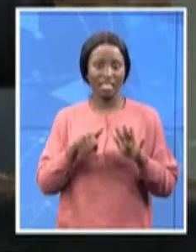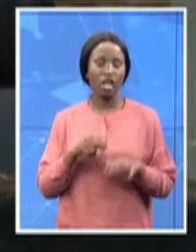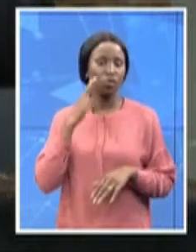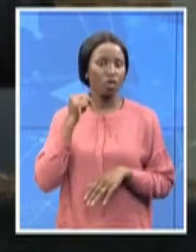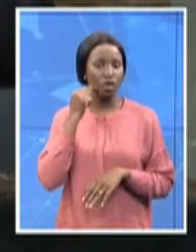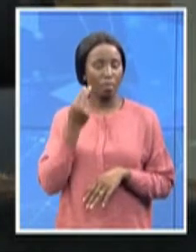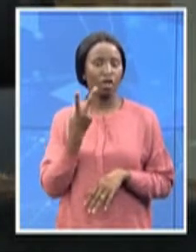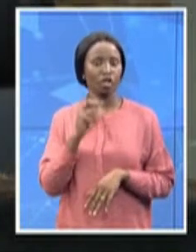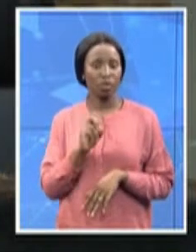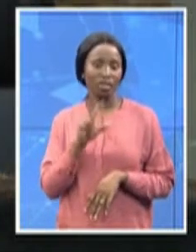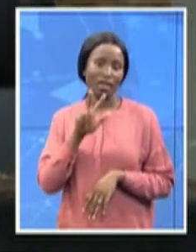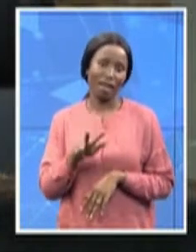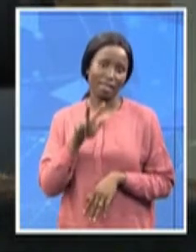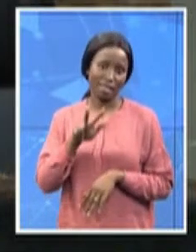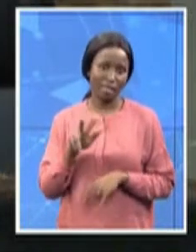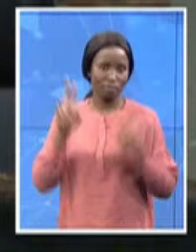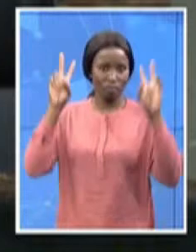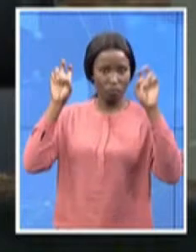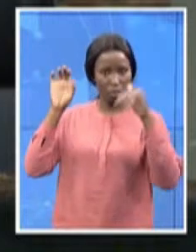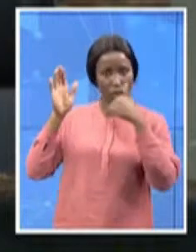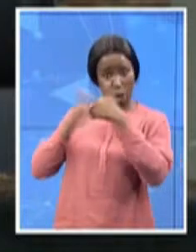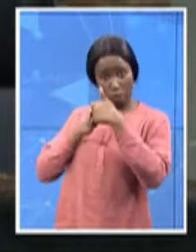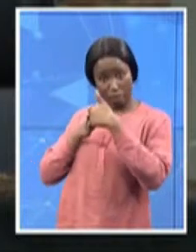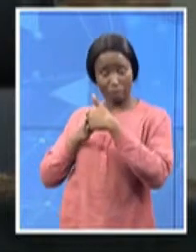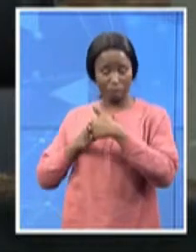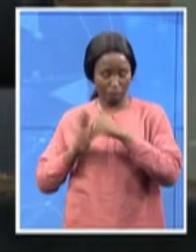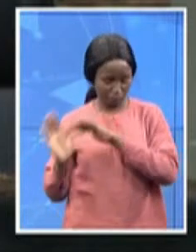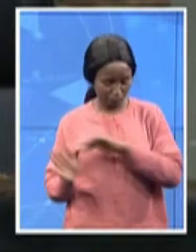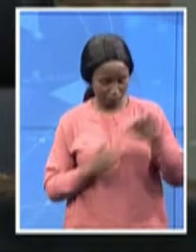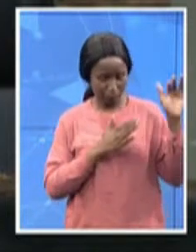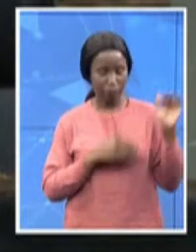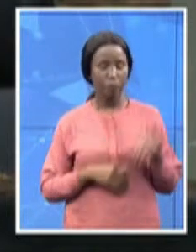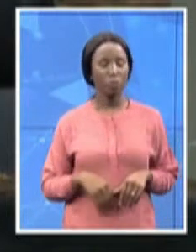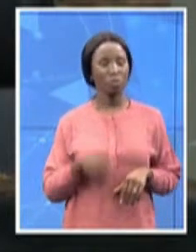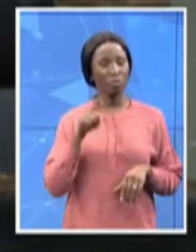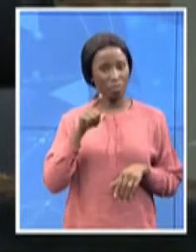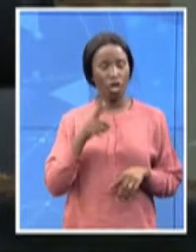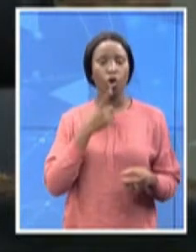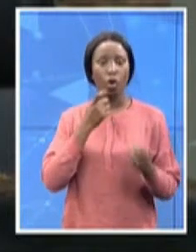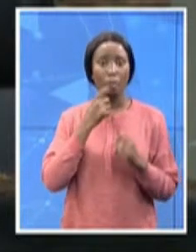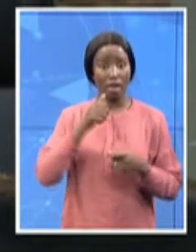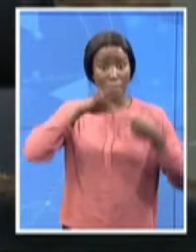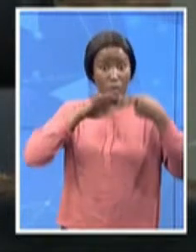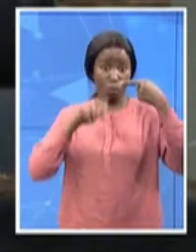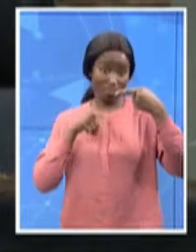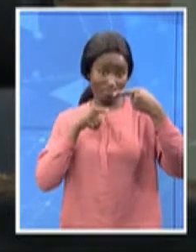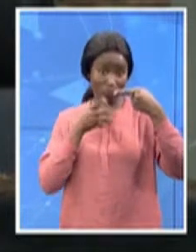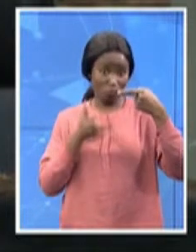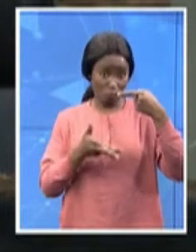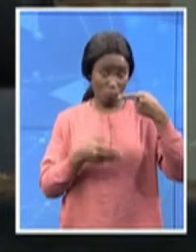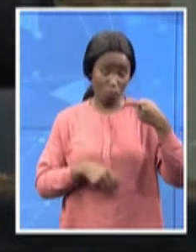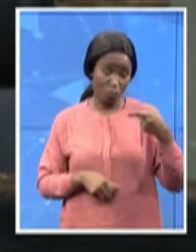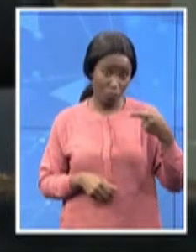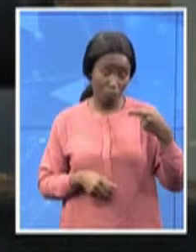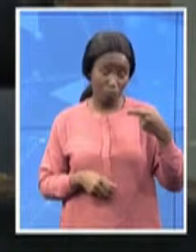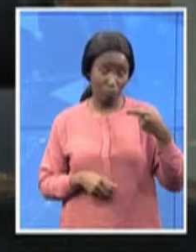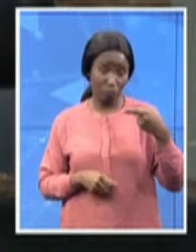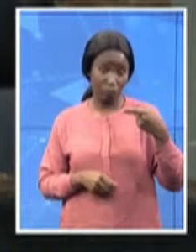These were the full particulars of the first complaint, as envisaged in Section 4 of the